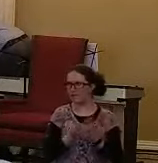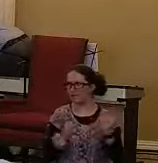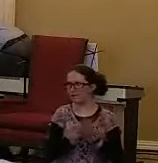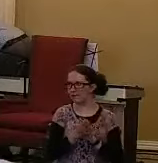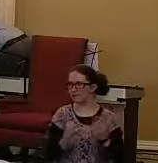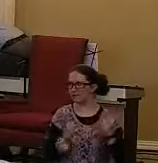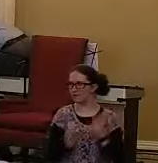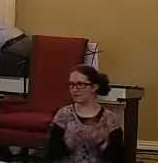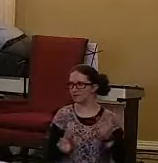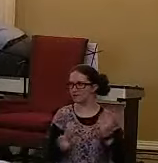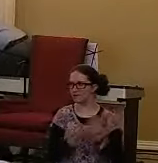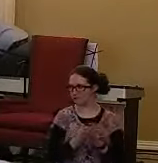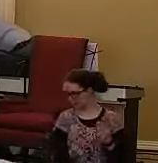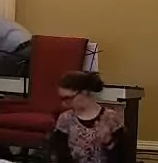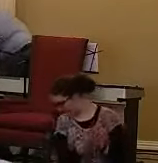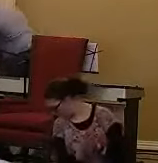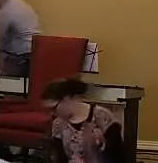Hallelujah, Lord. Hallelujah, Lord. Oh, hallelujah.